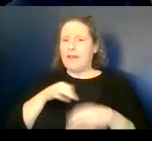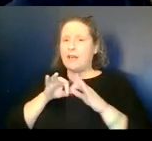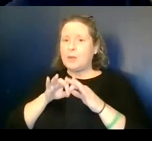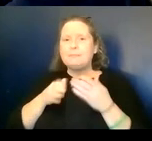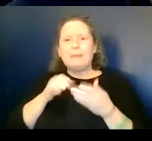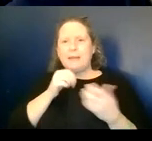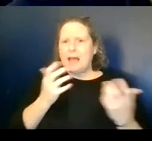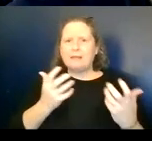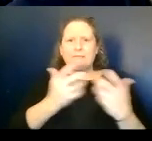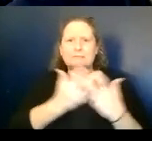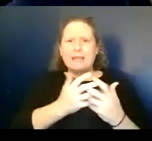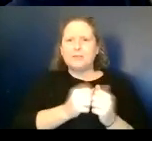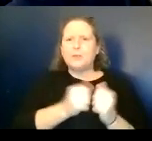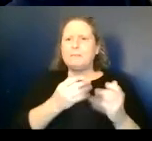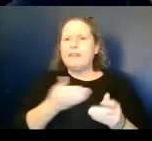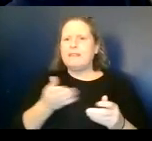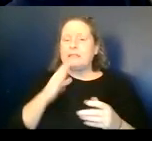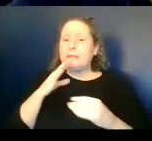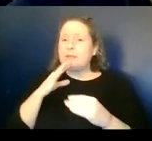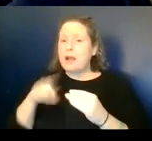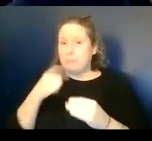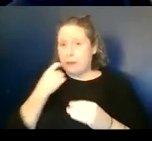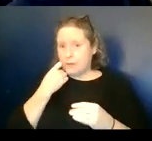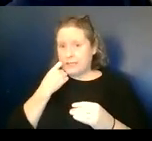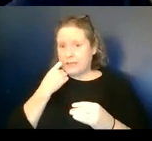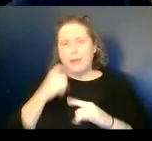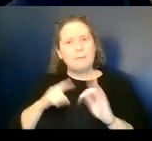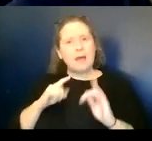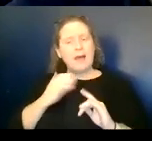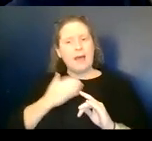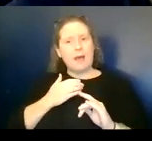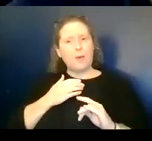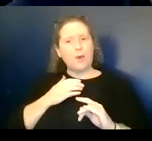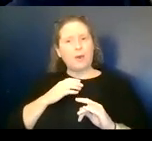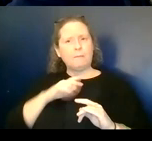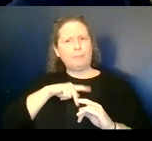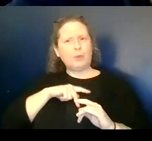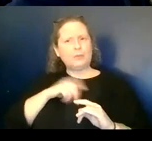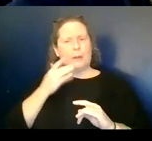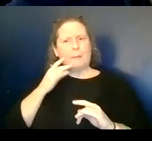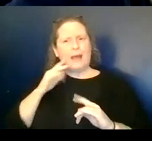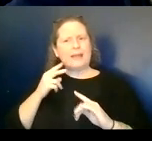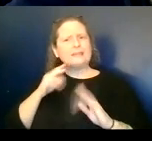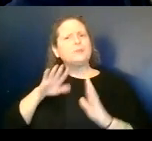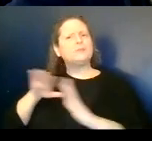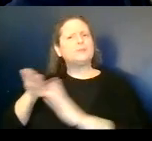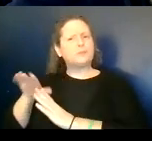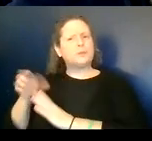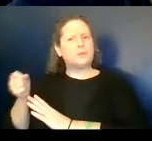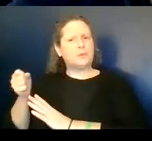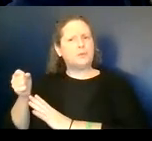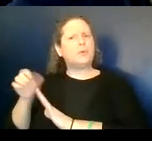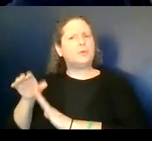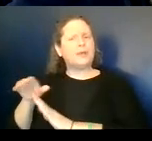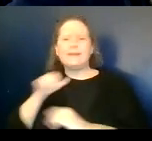things that we just talked about. And really being mindful that, this is not a place for